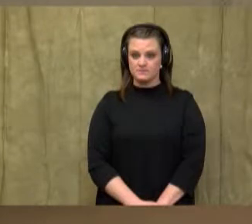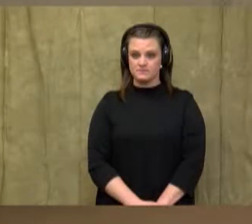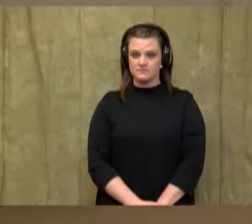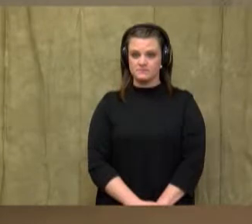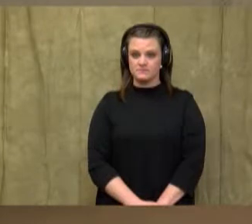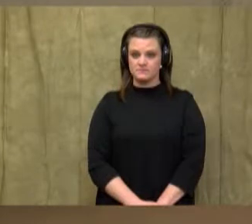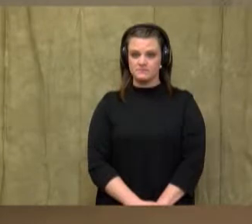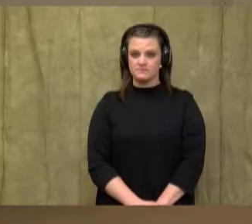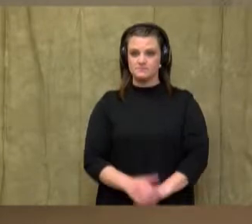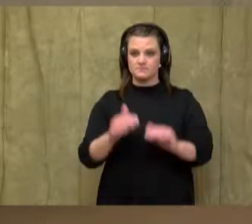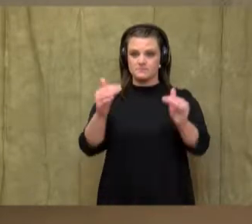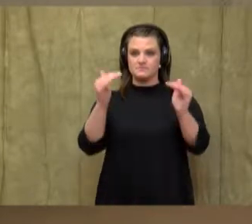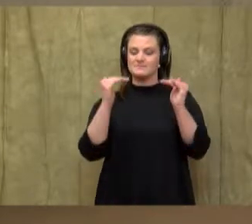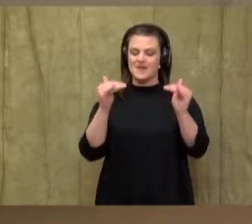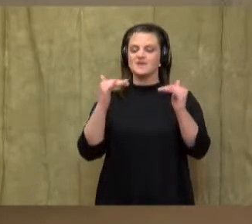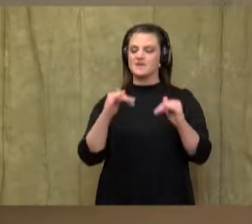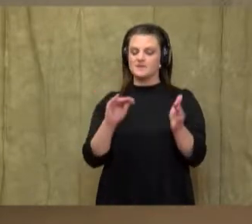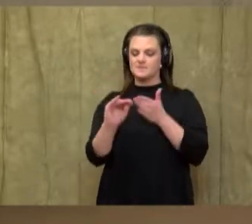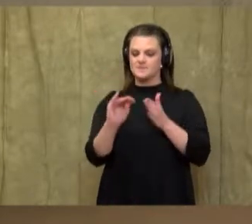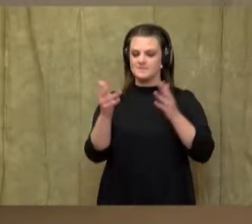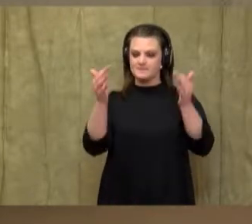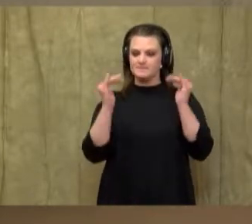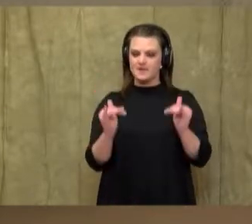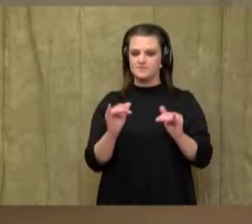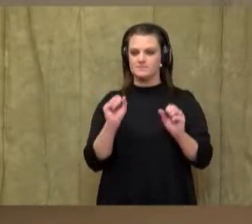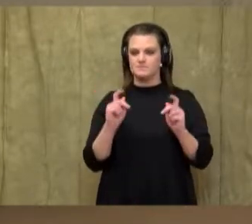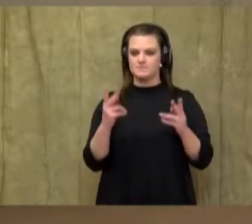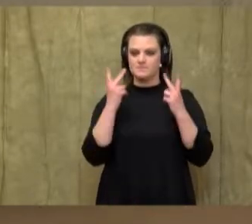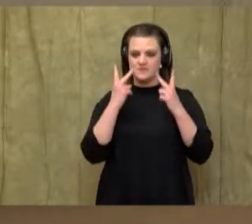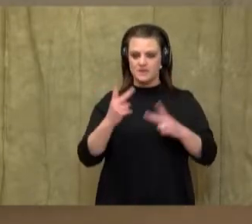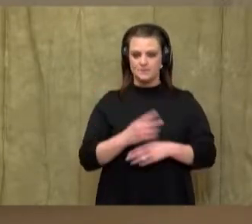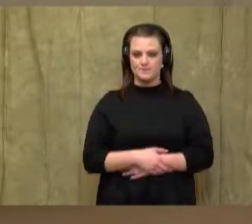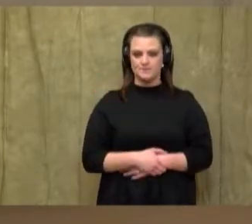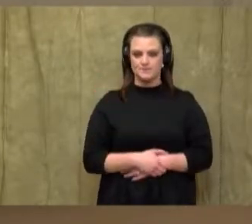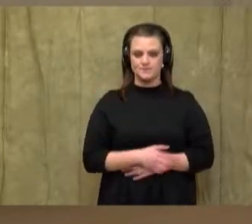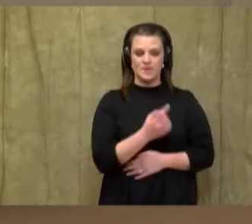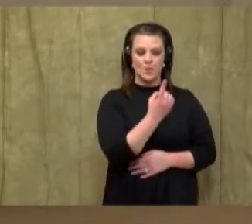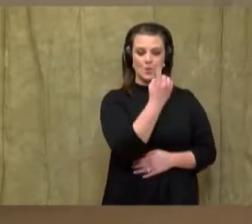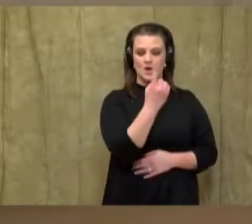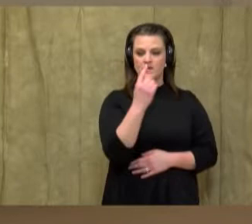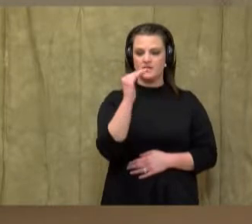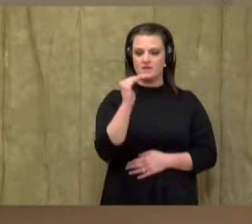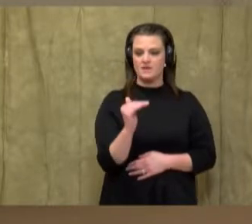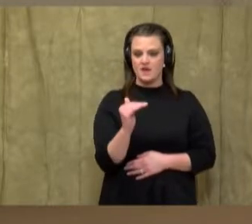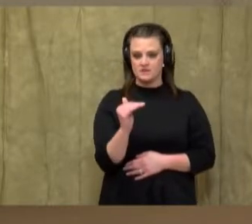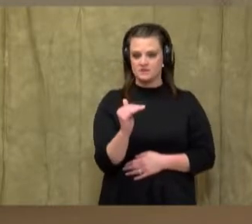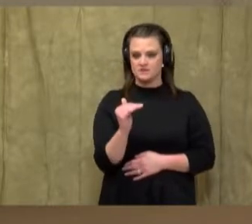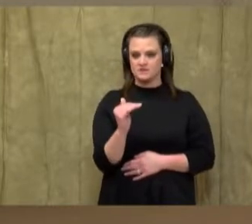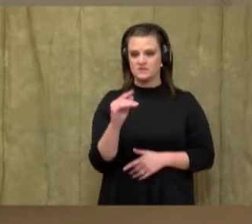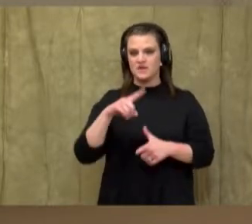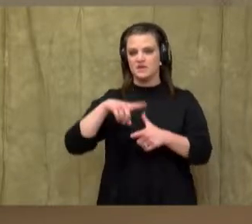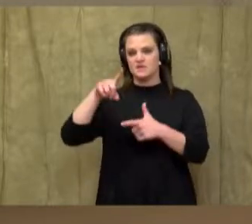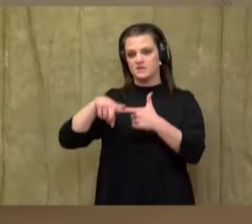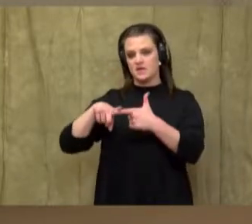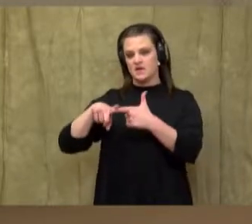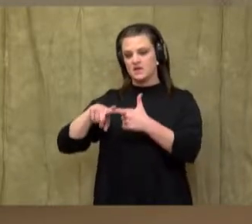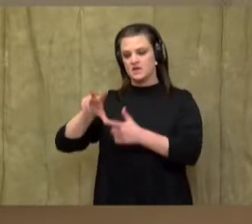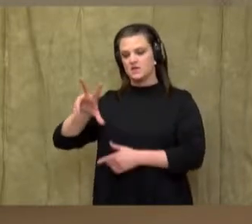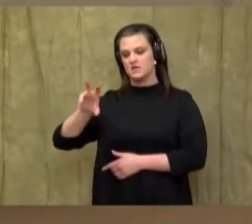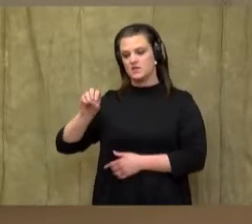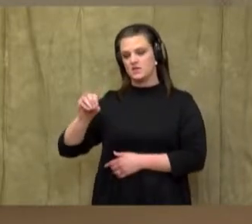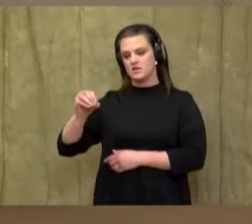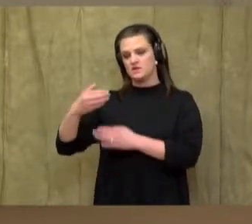All right, let's go to the next one and see what we have here. 1 less than